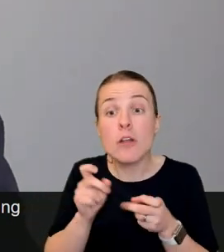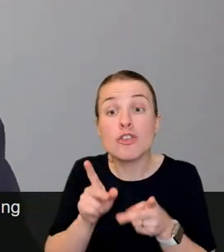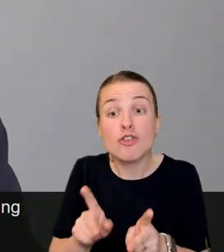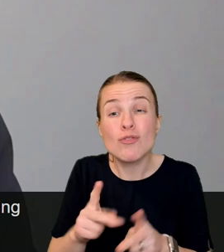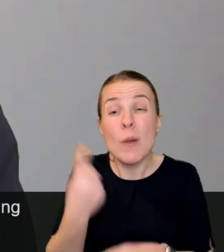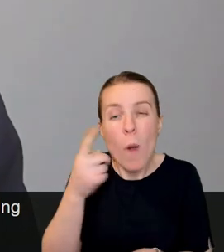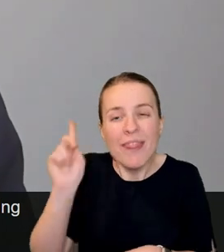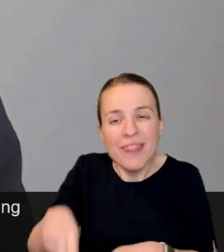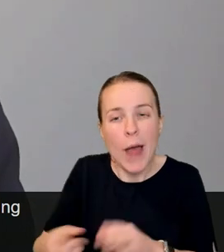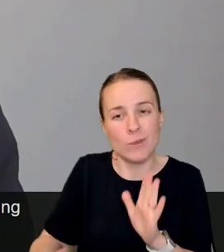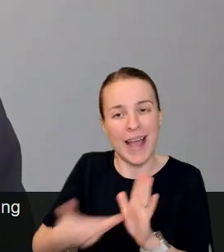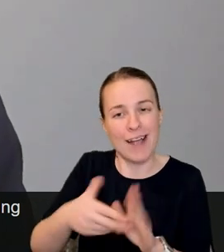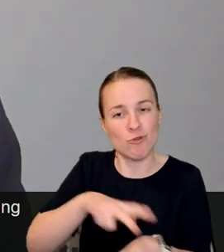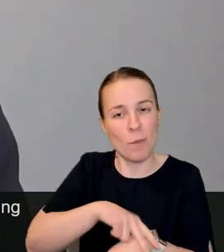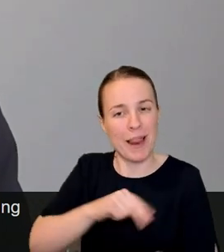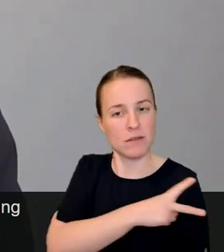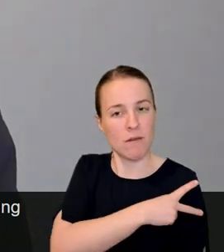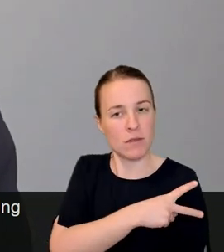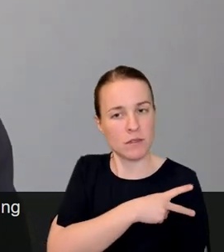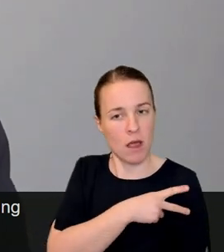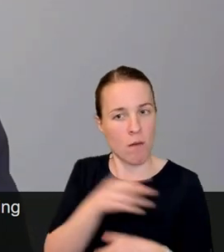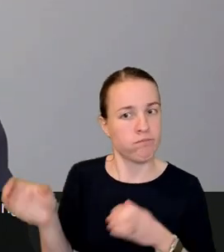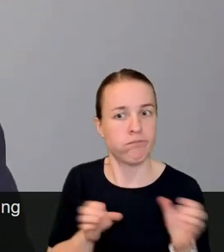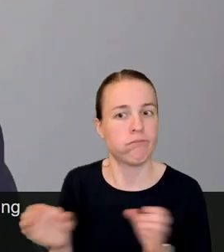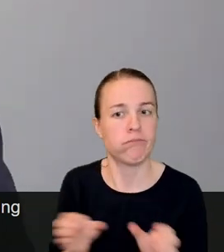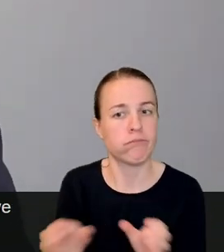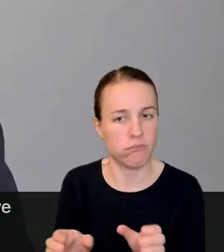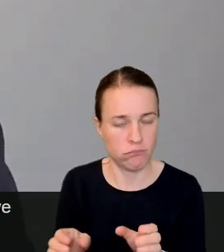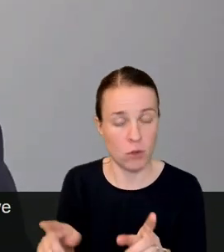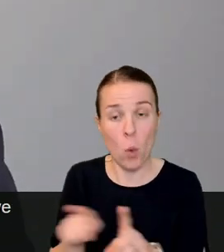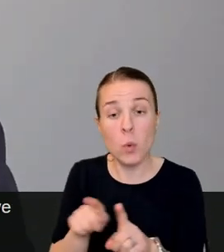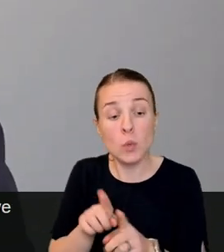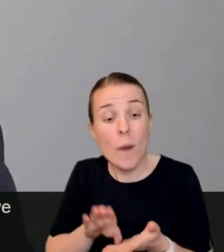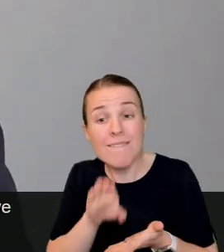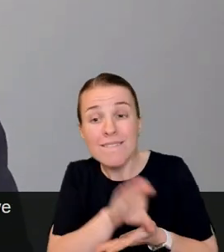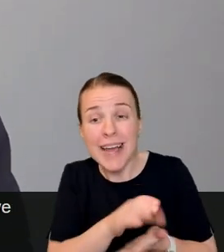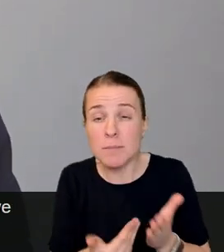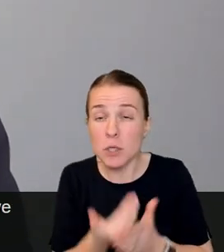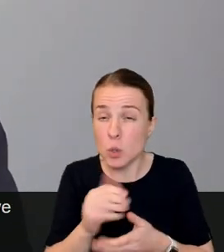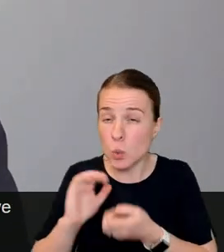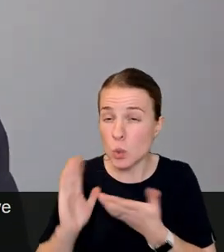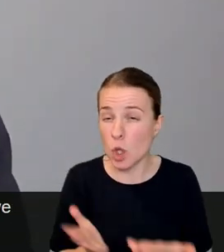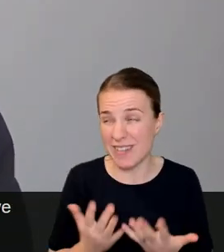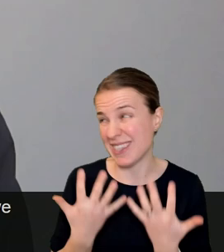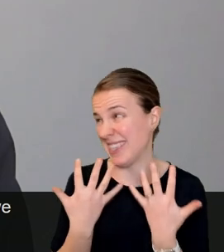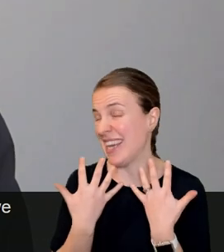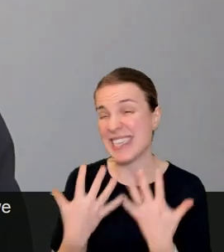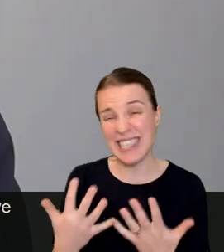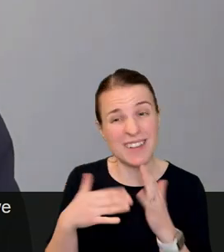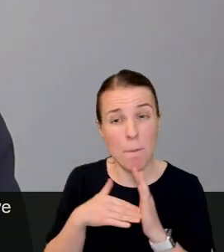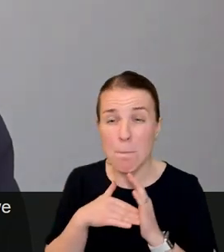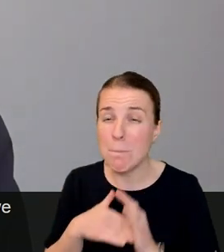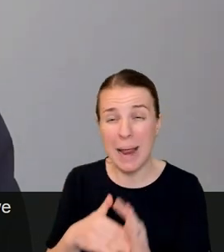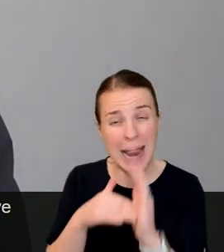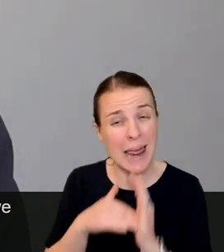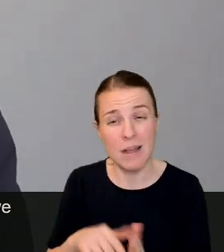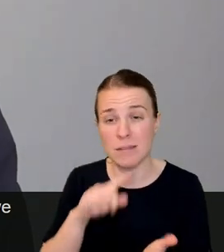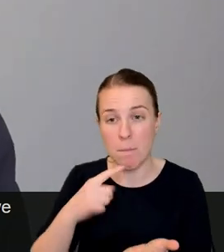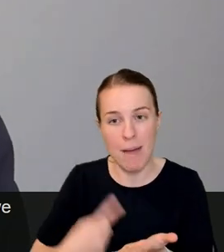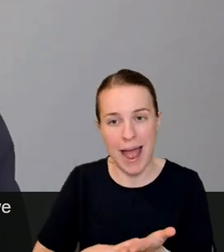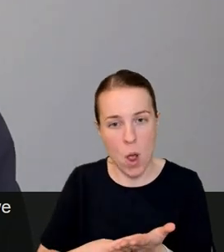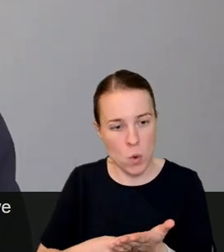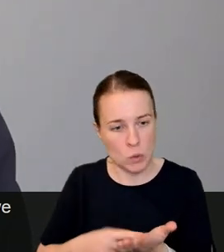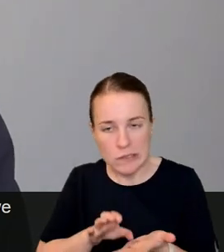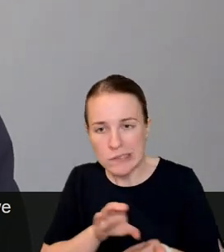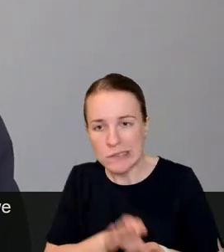we've delivered record investment in youth services, with tens of millions of pounds put into creating positive